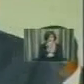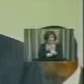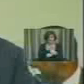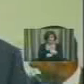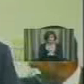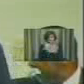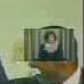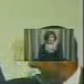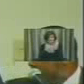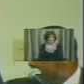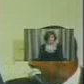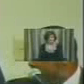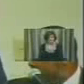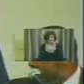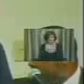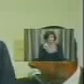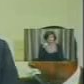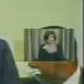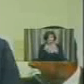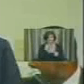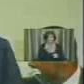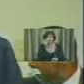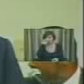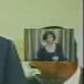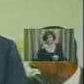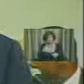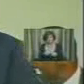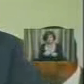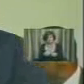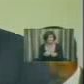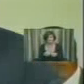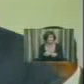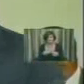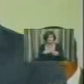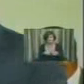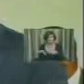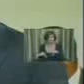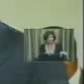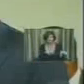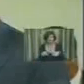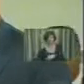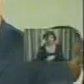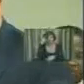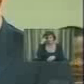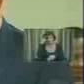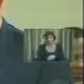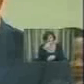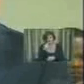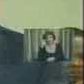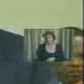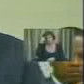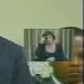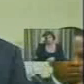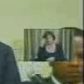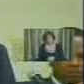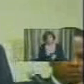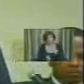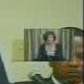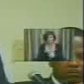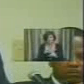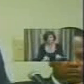Regional Medical Center. The residue of wrongdoing, he said, has been uncovered and will be with us for some time. Speaking